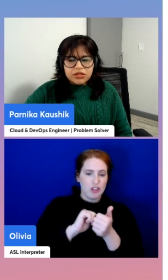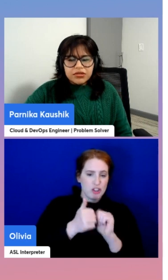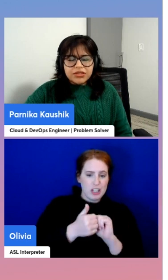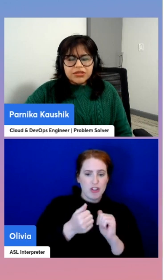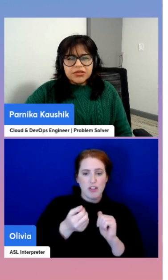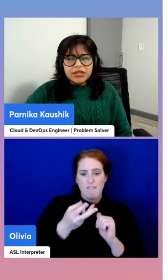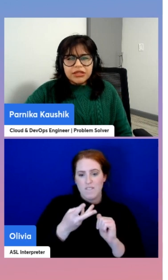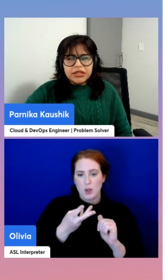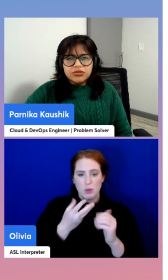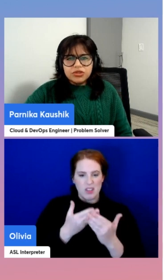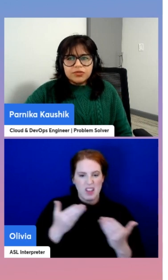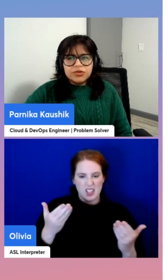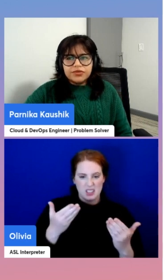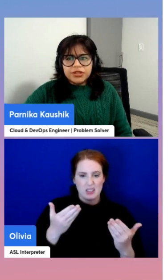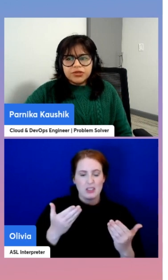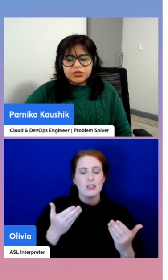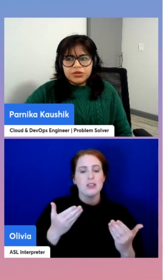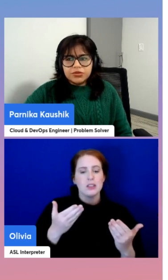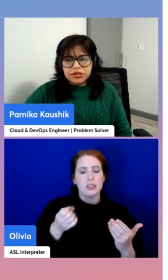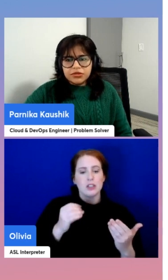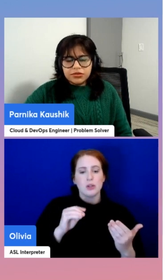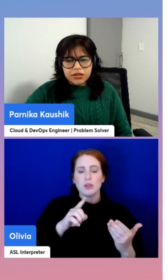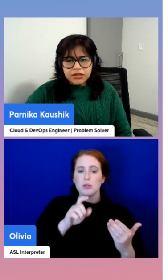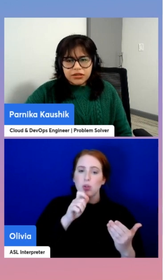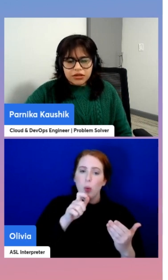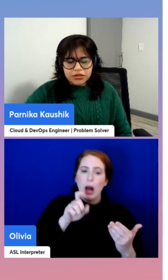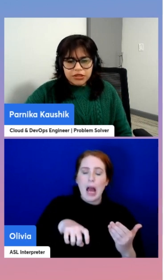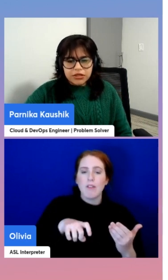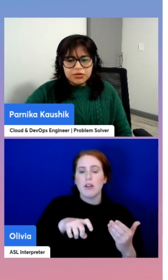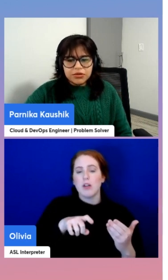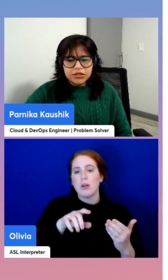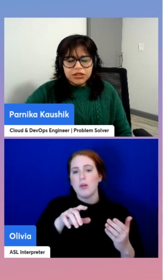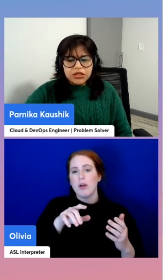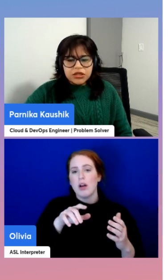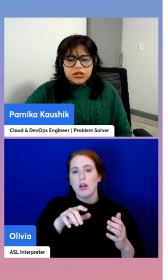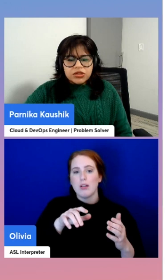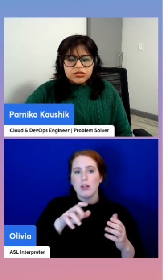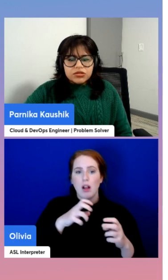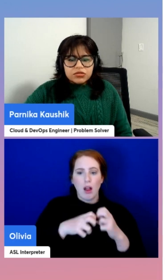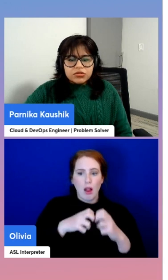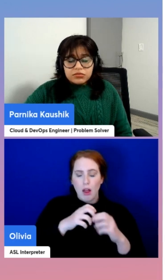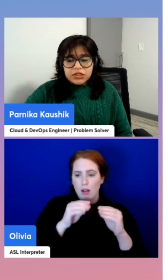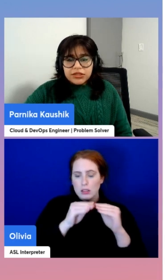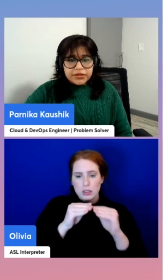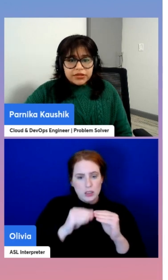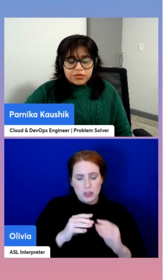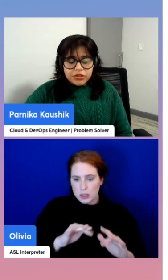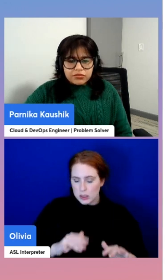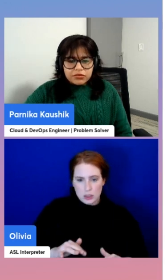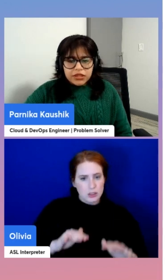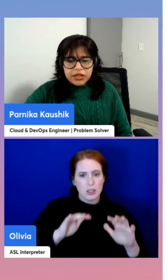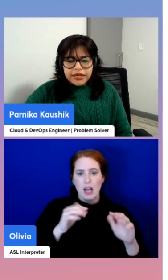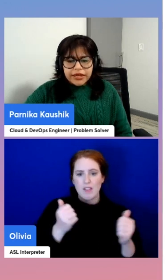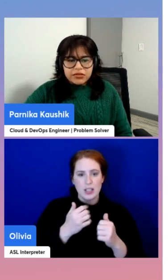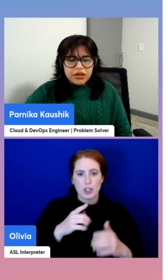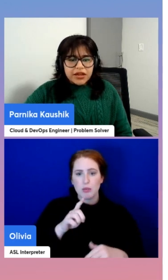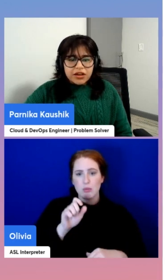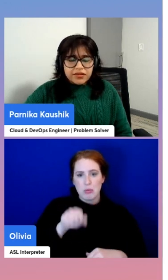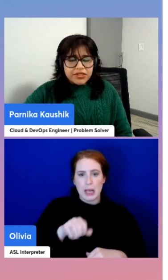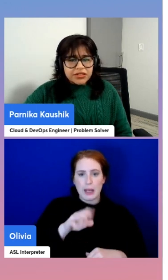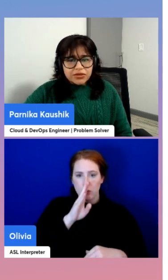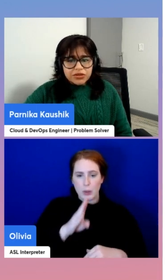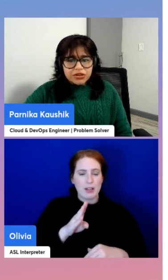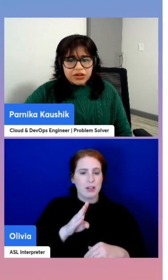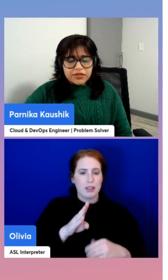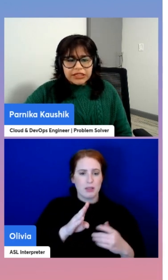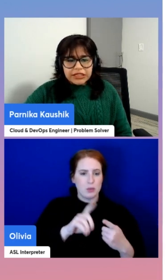image, you don't necessarily need to jump through various hoops. You can directly talk to AWS. So that's an option. Again,